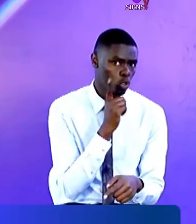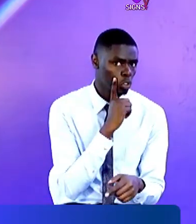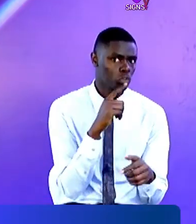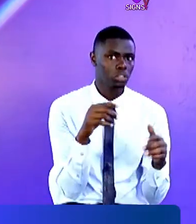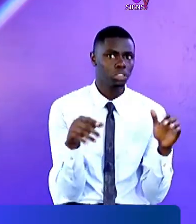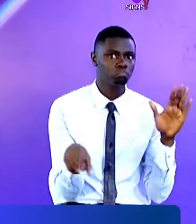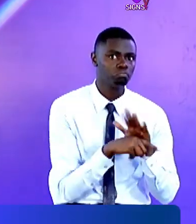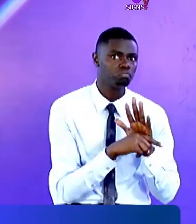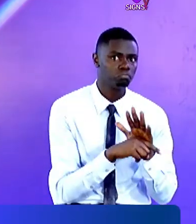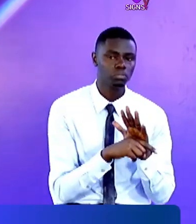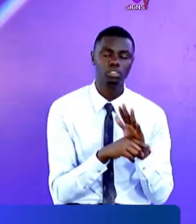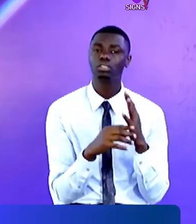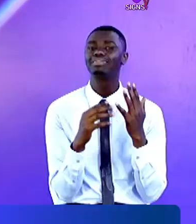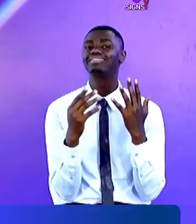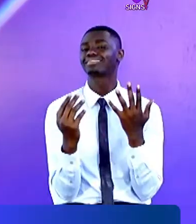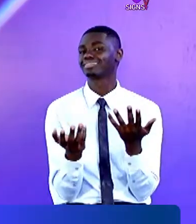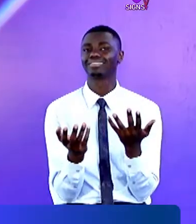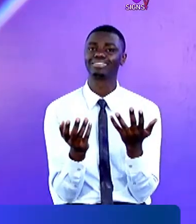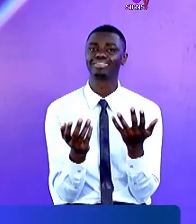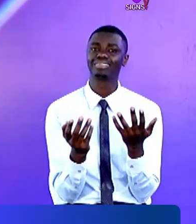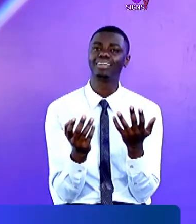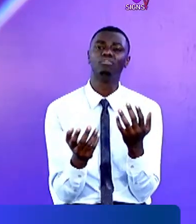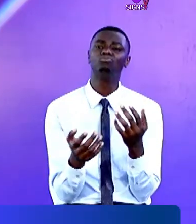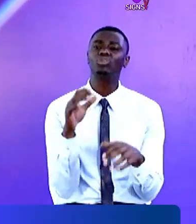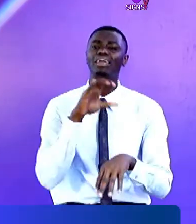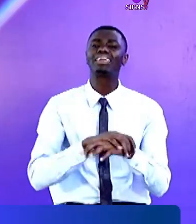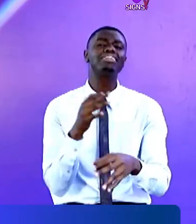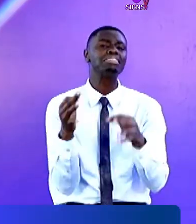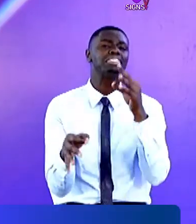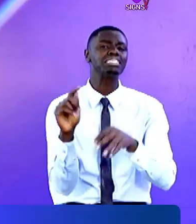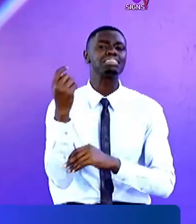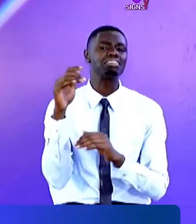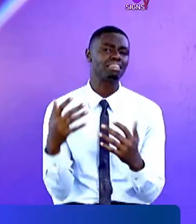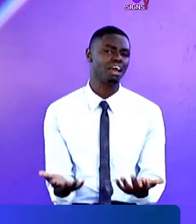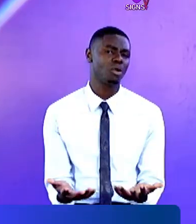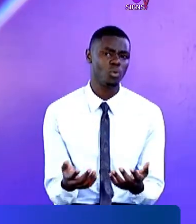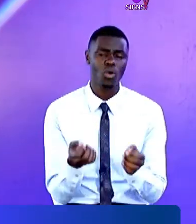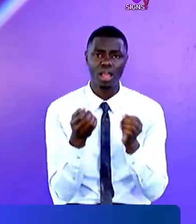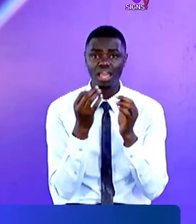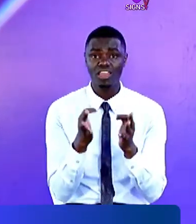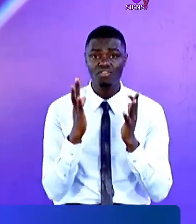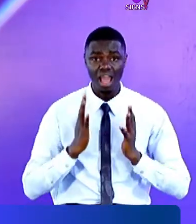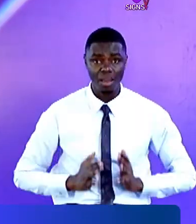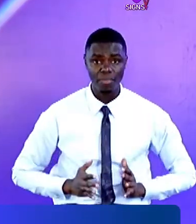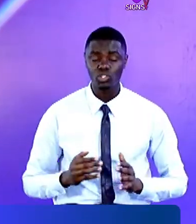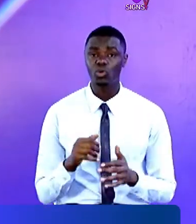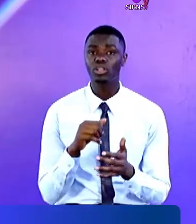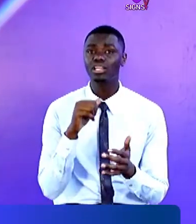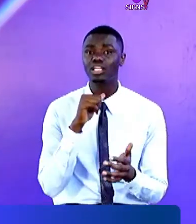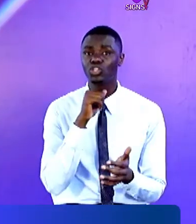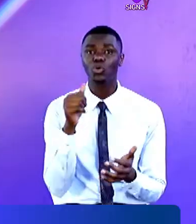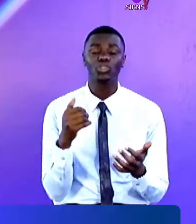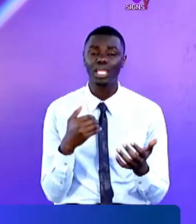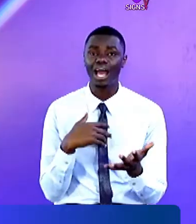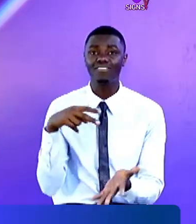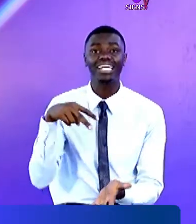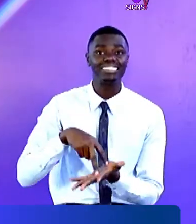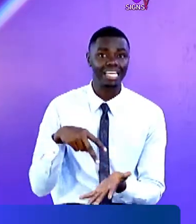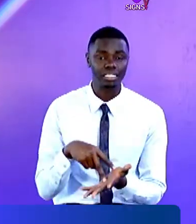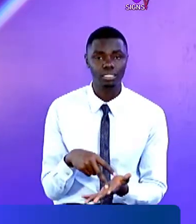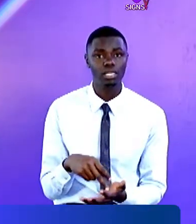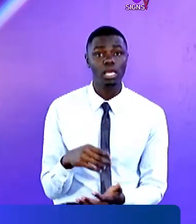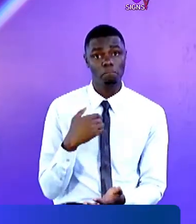of their mouth. How can we ever get justice in Kenya if someone has no stance? Alan, I'll forgive